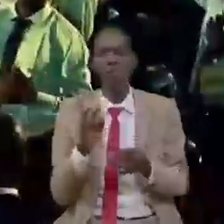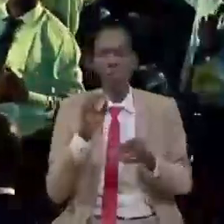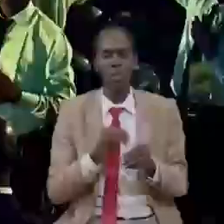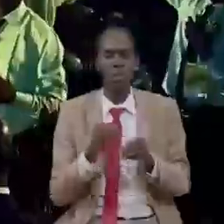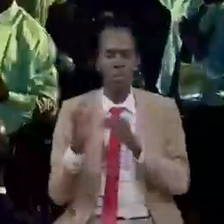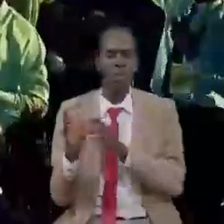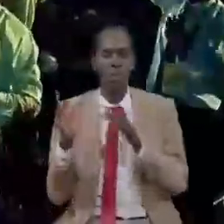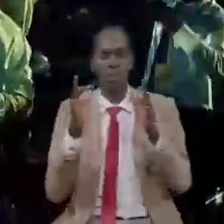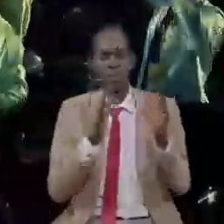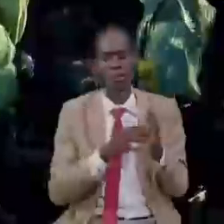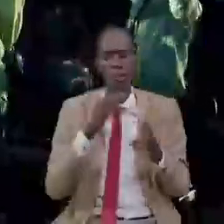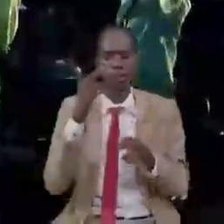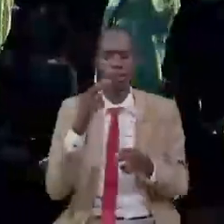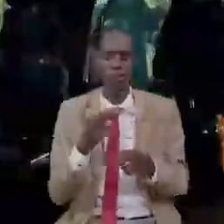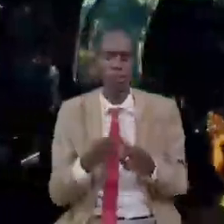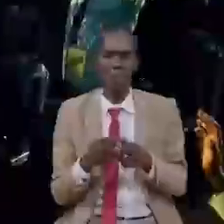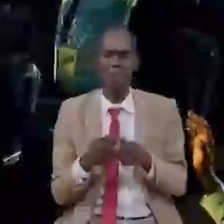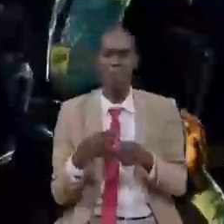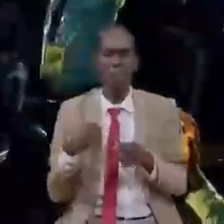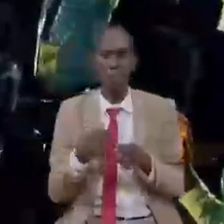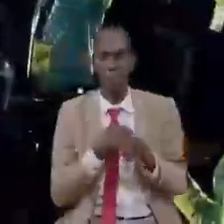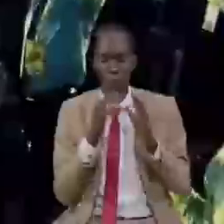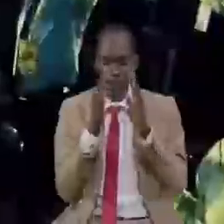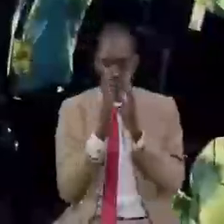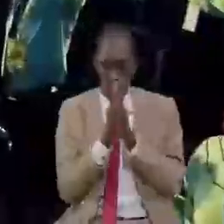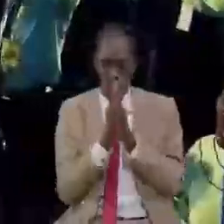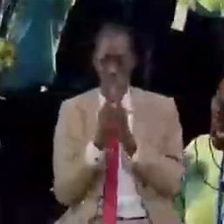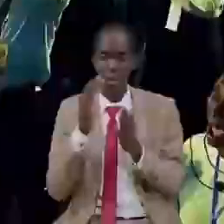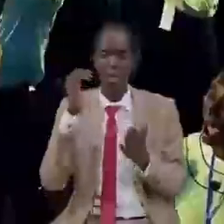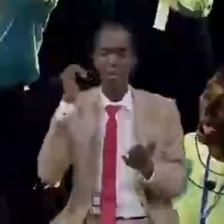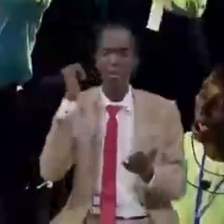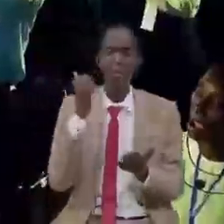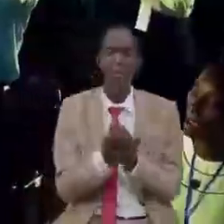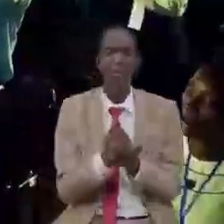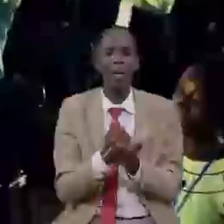Jesus' name we pray.